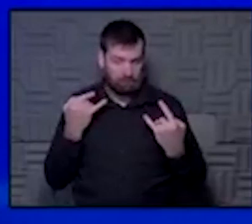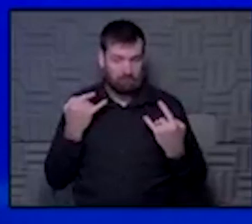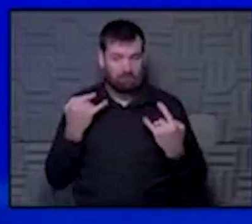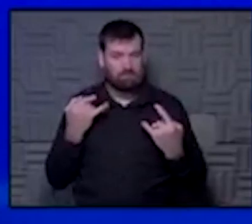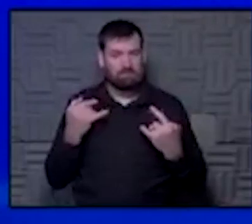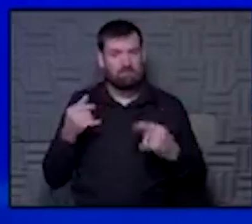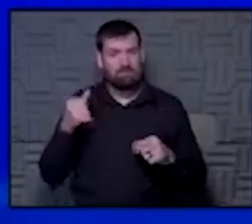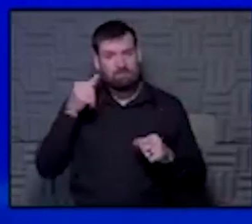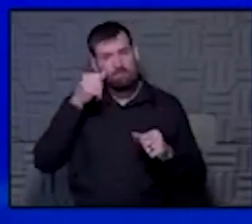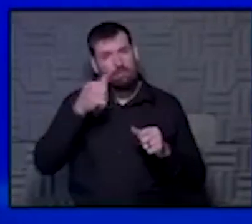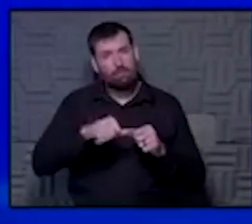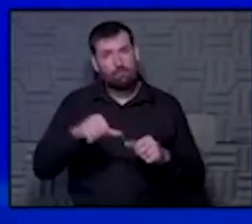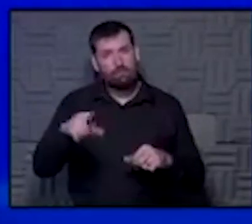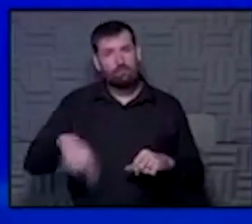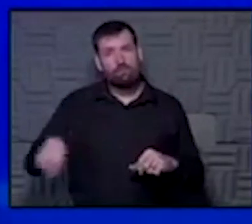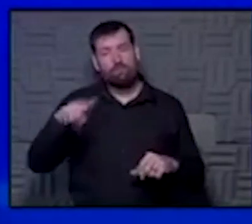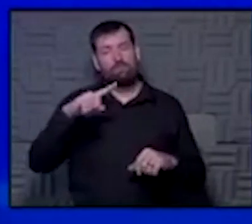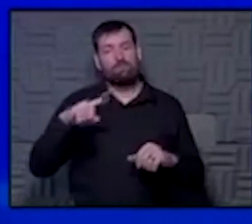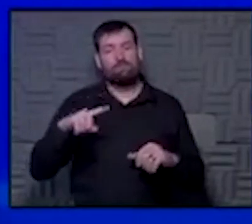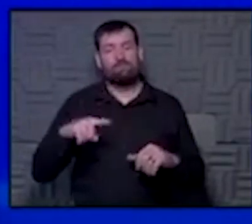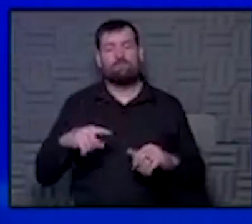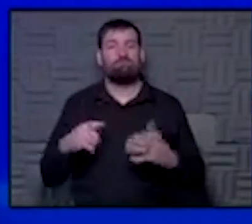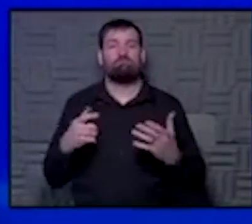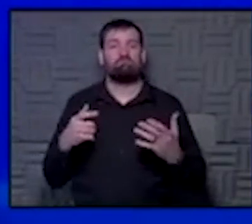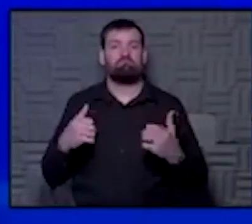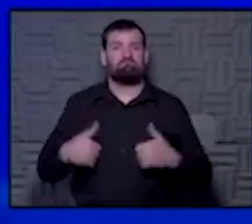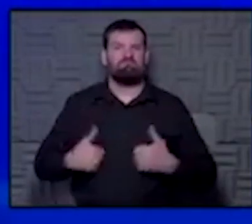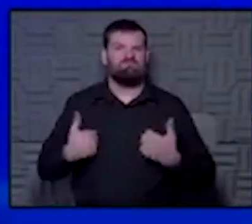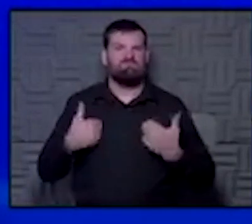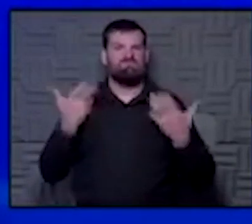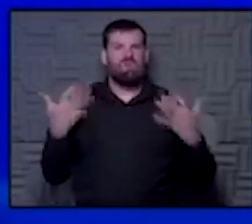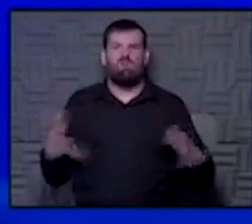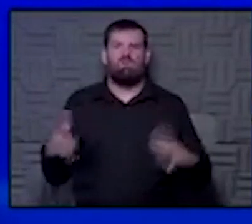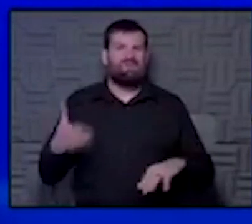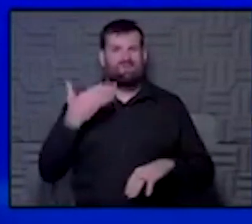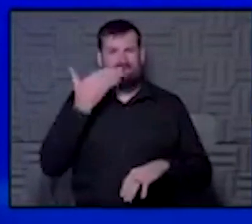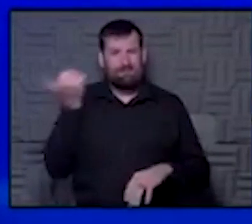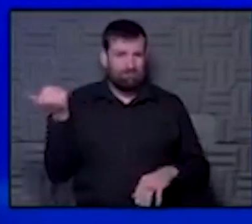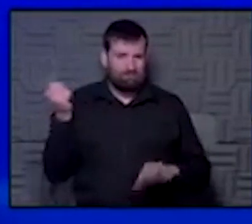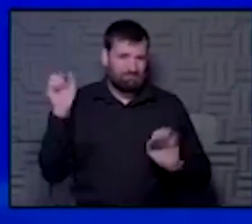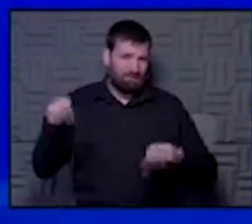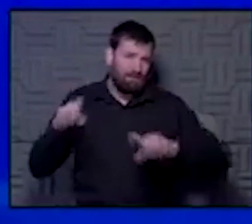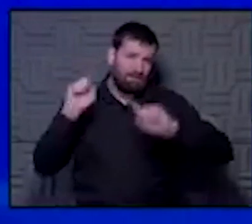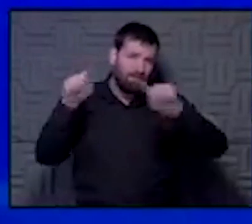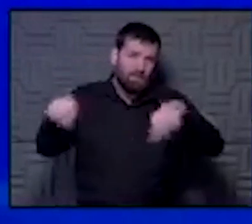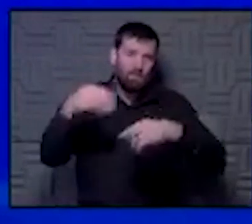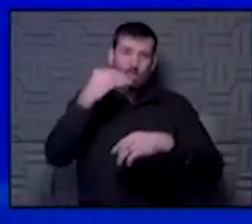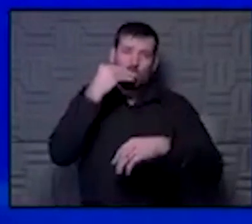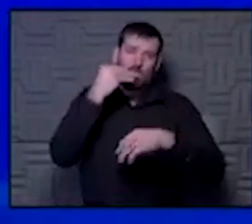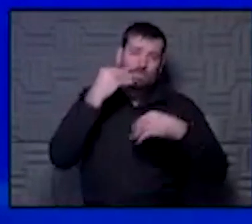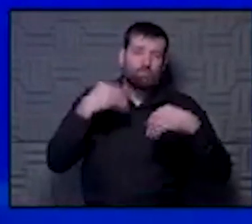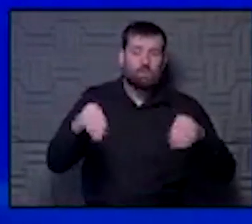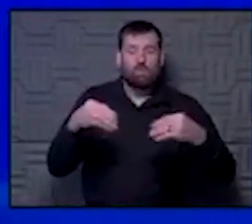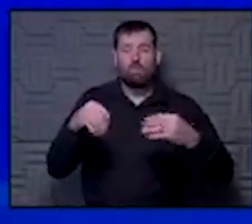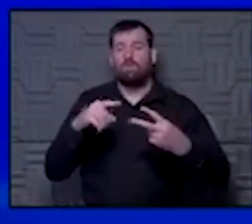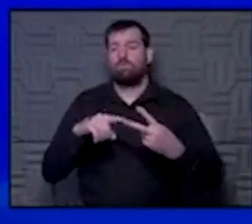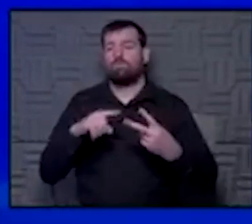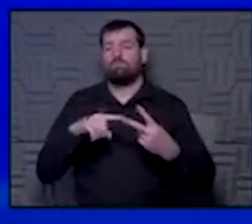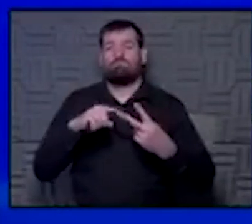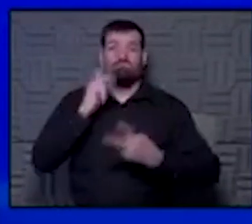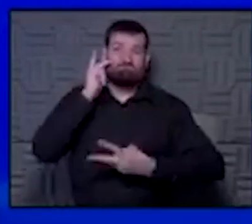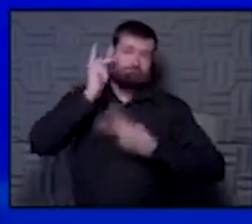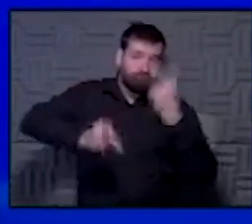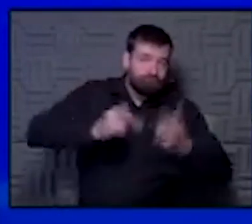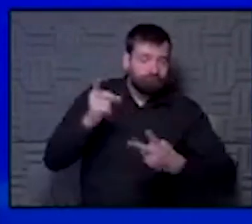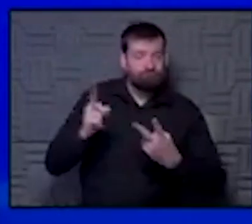just remember that life is already better because you can go out and do stuff. You can go to the grocery store, you can visit, you can go